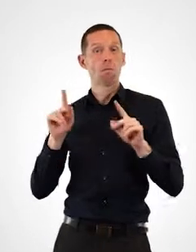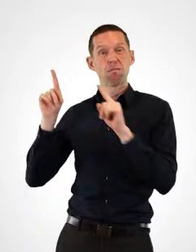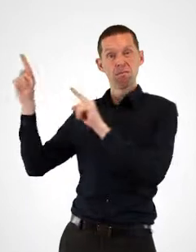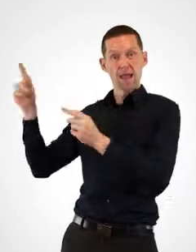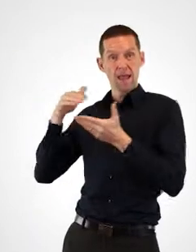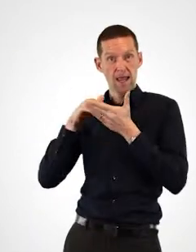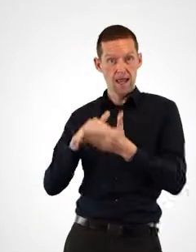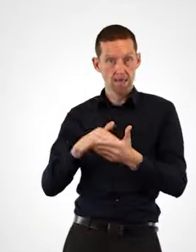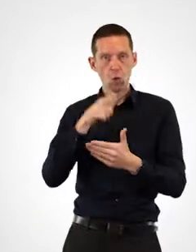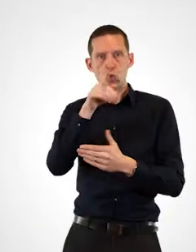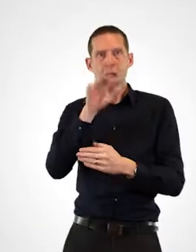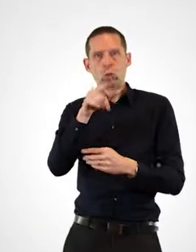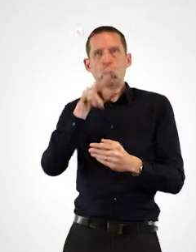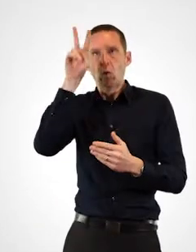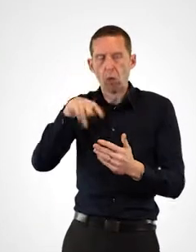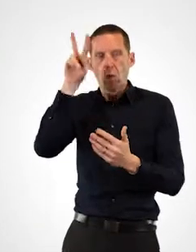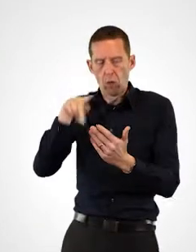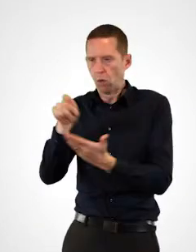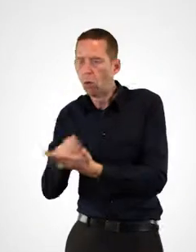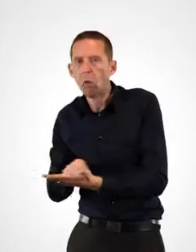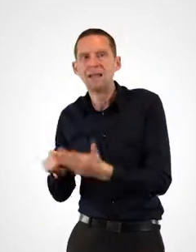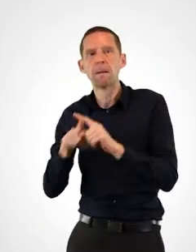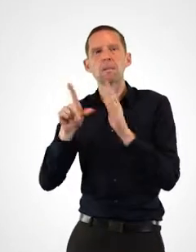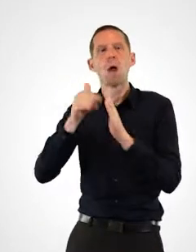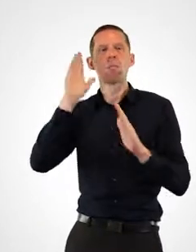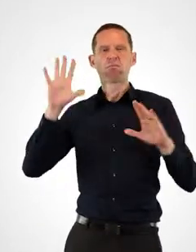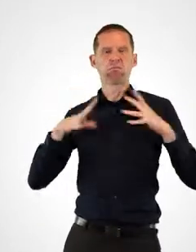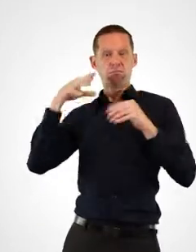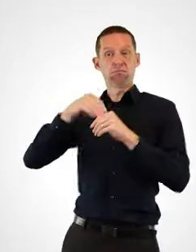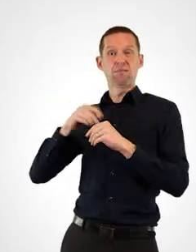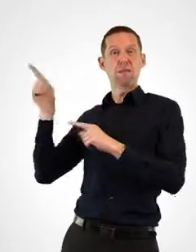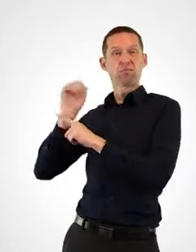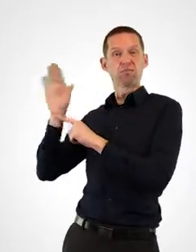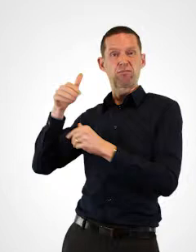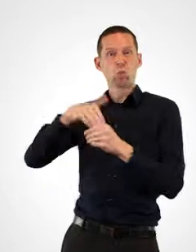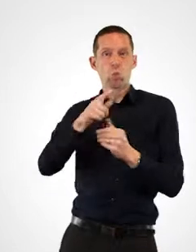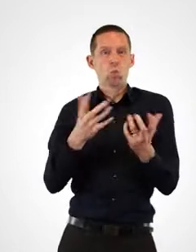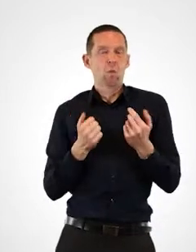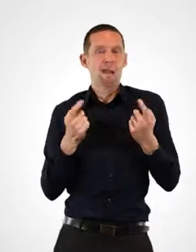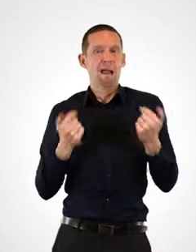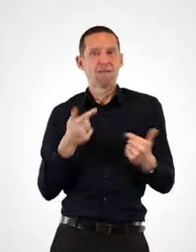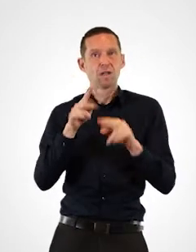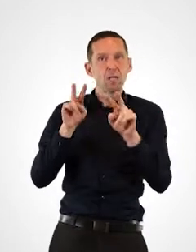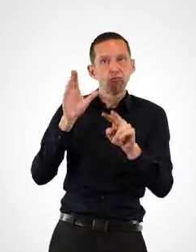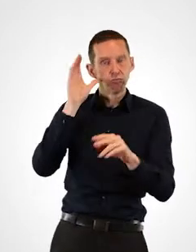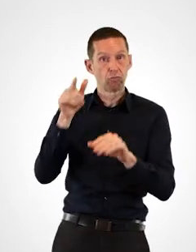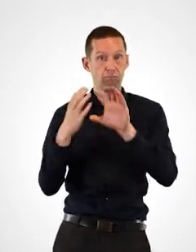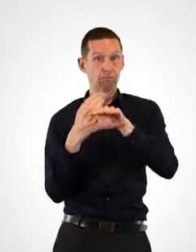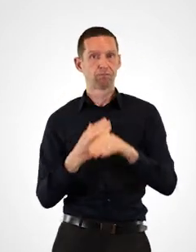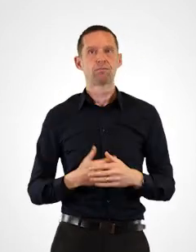you so you're not having to jot those down while we're presenting. They'll all be within this packet for you after you've listened to the